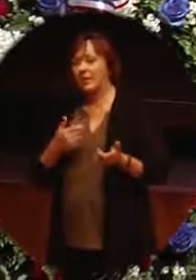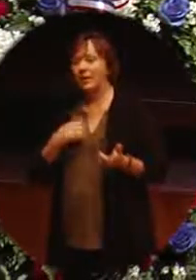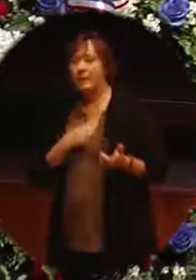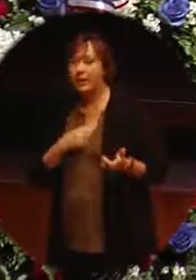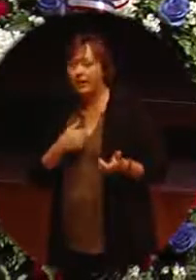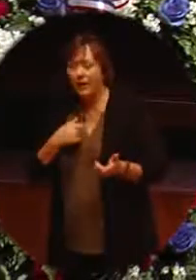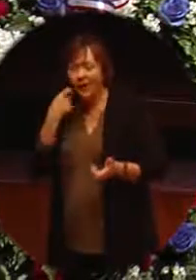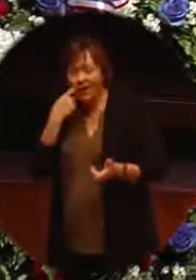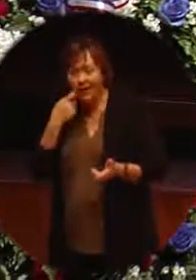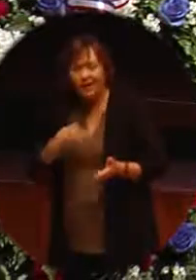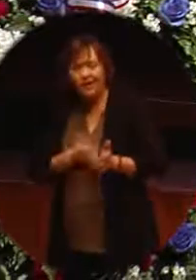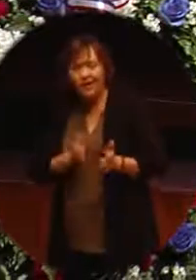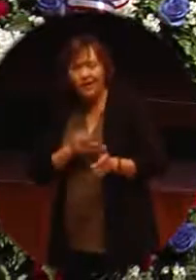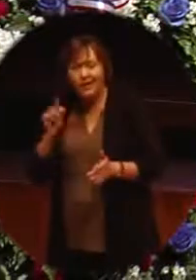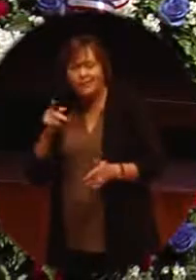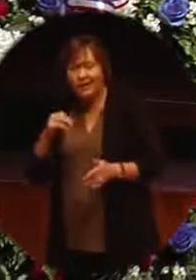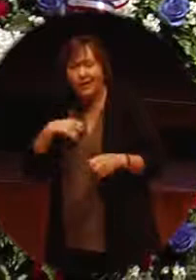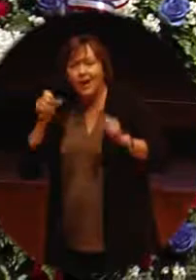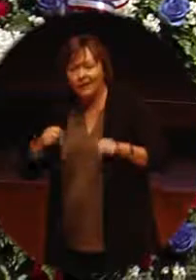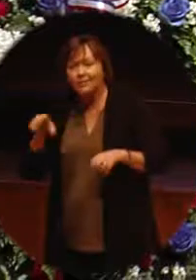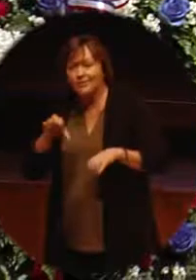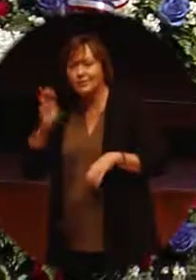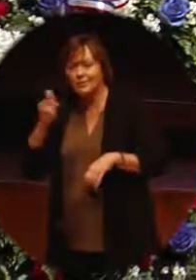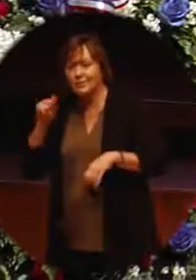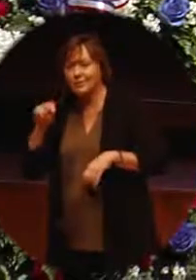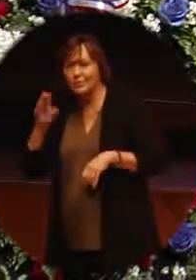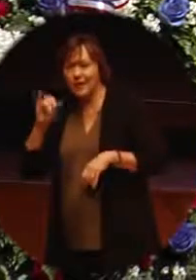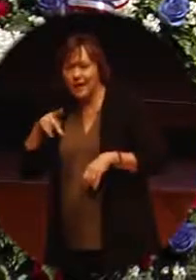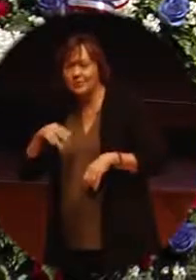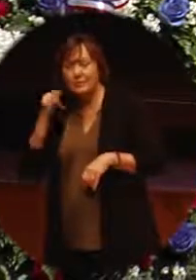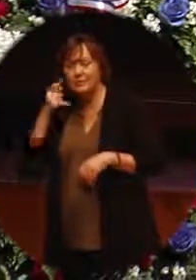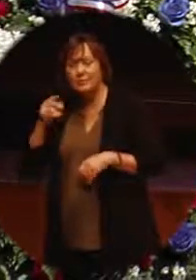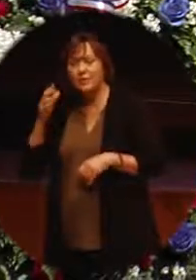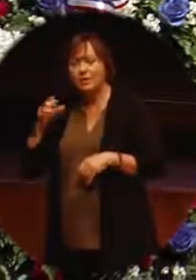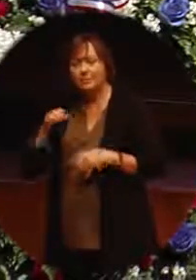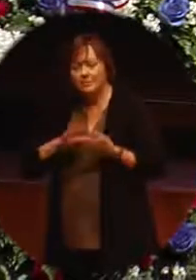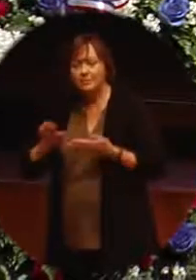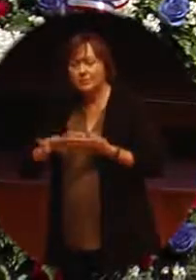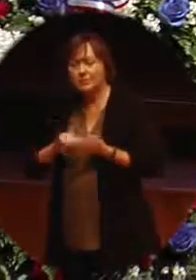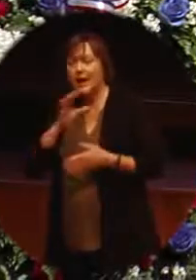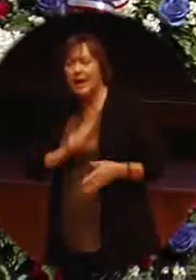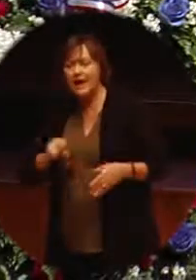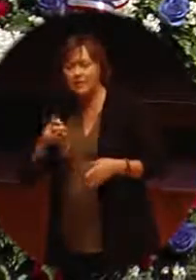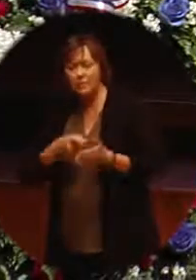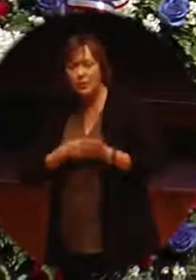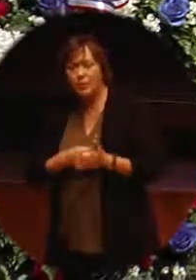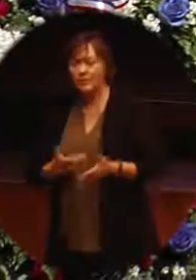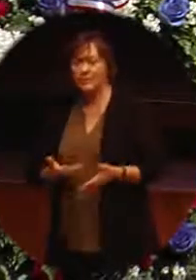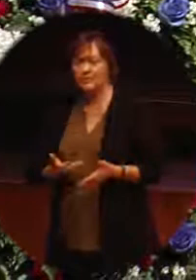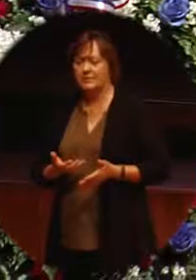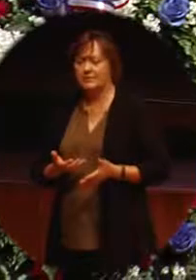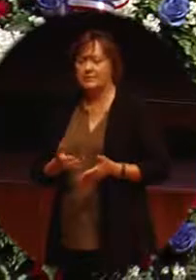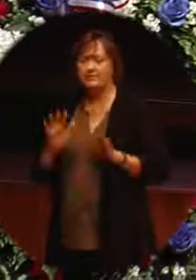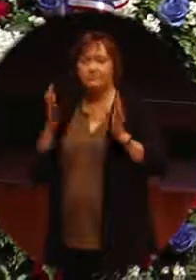just got through running a marathon. I can take care of boot camp if you'll waive the age requirement. And